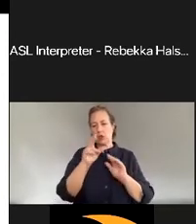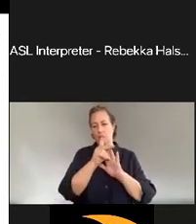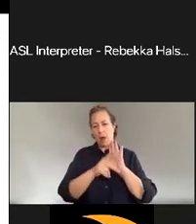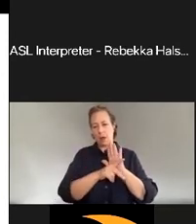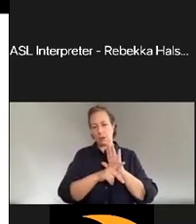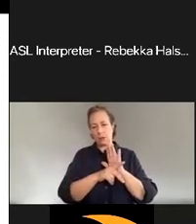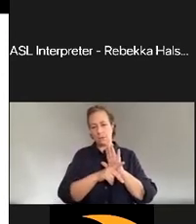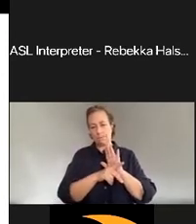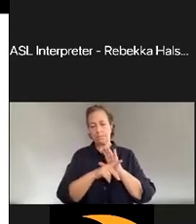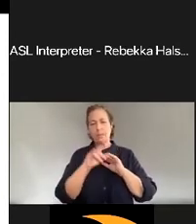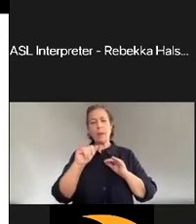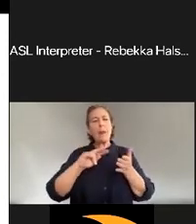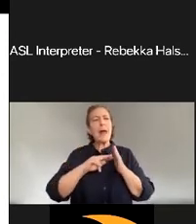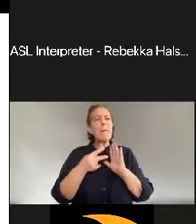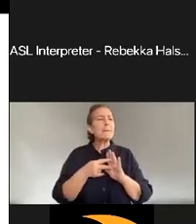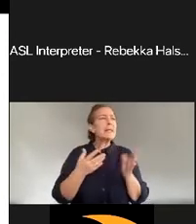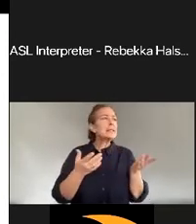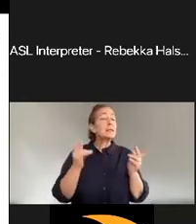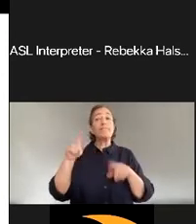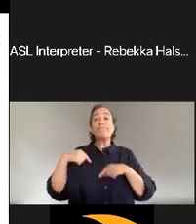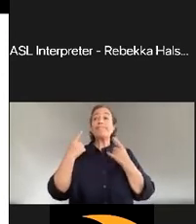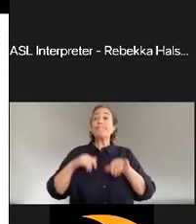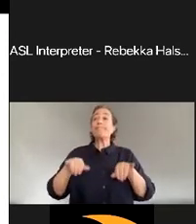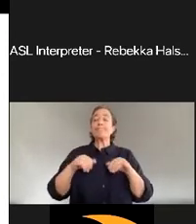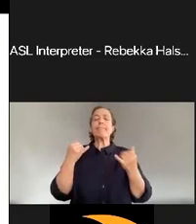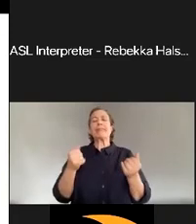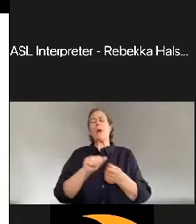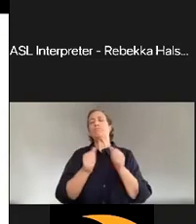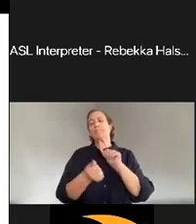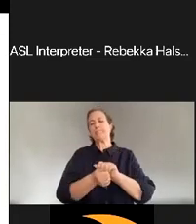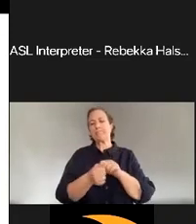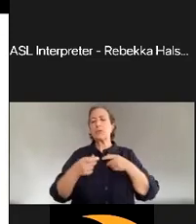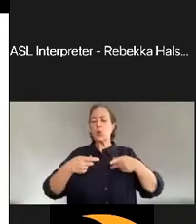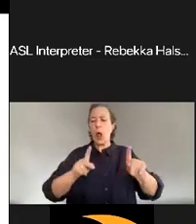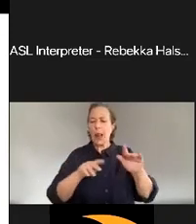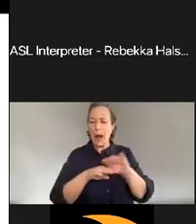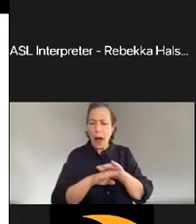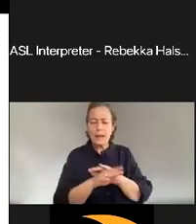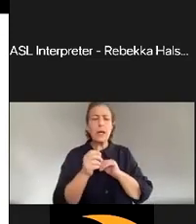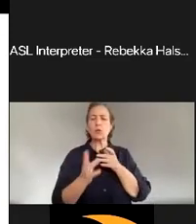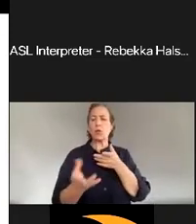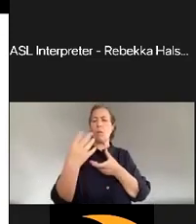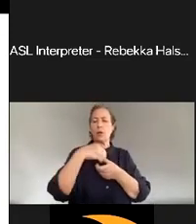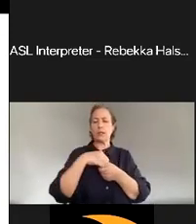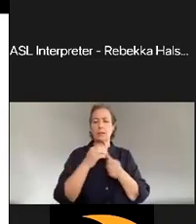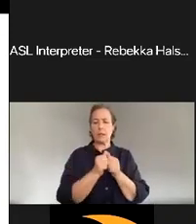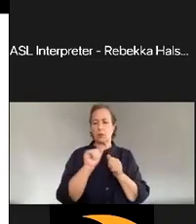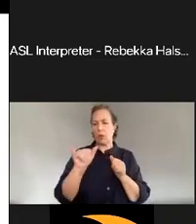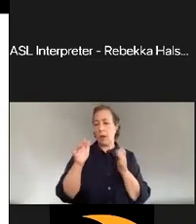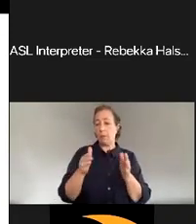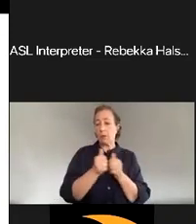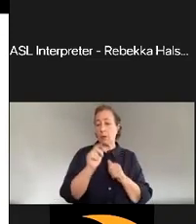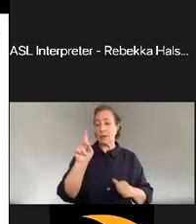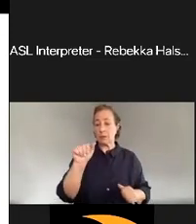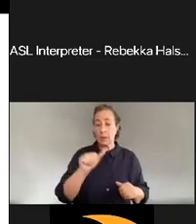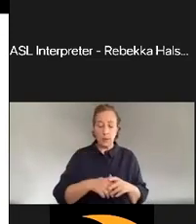to the way that something is typically done to allow access or participation by the person with a disability. For the